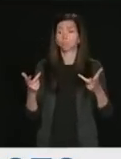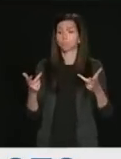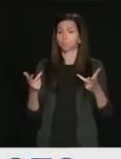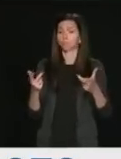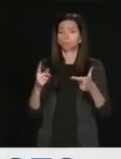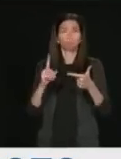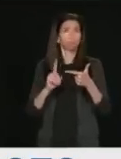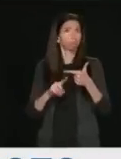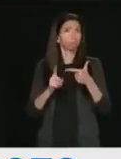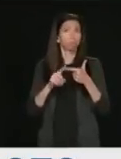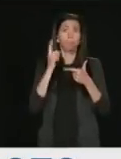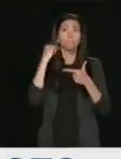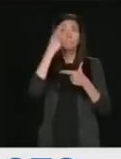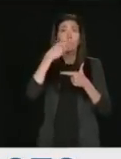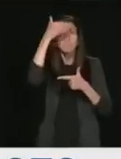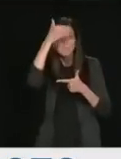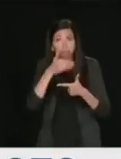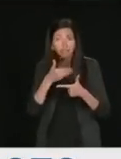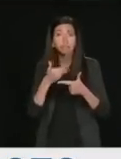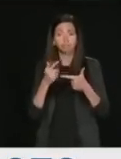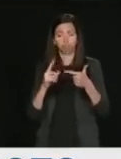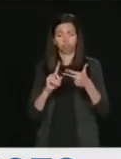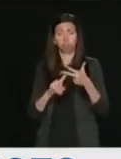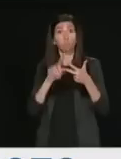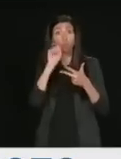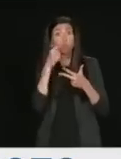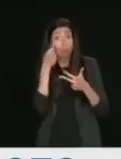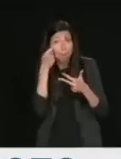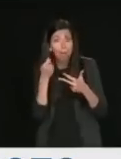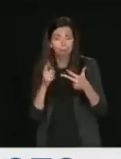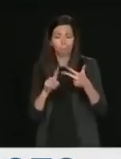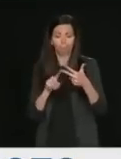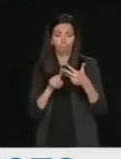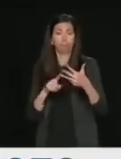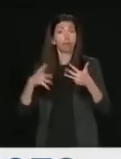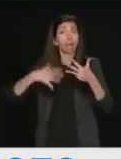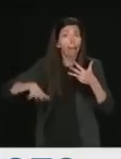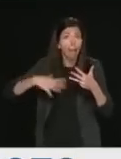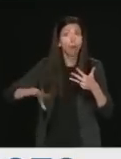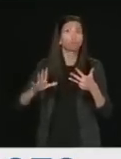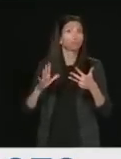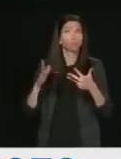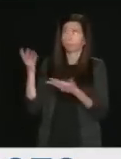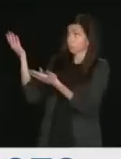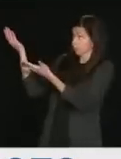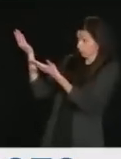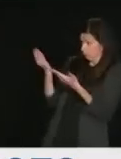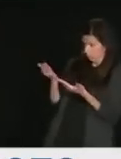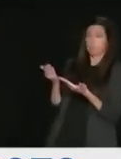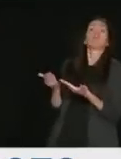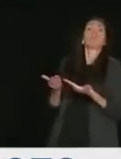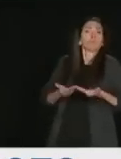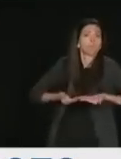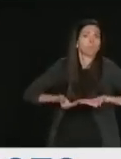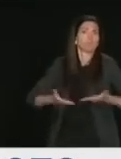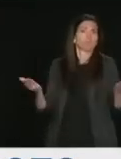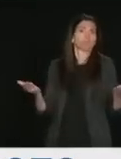available. They will be delivered to provinces and territories. We also have received